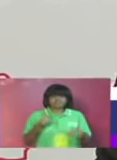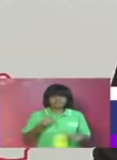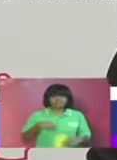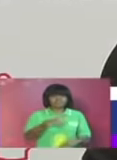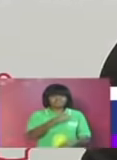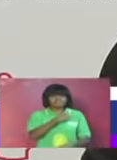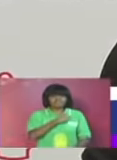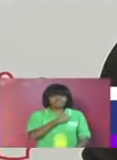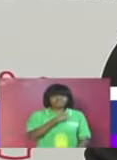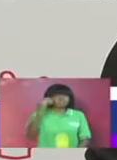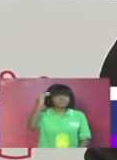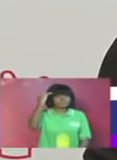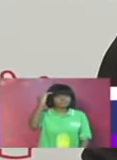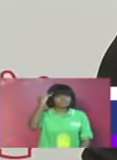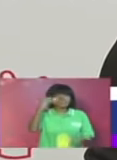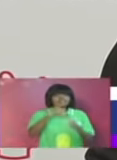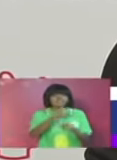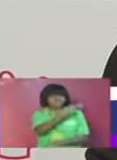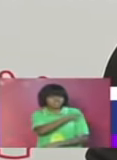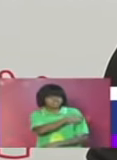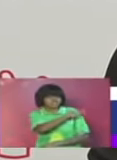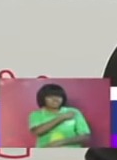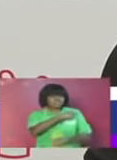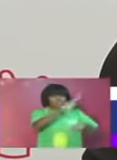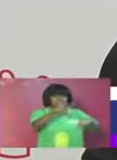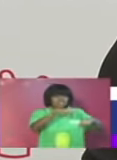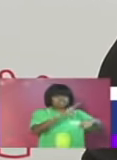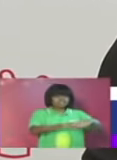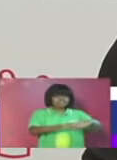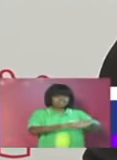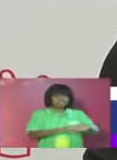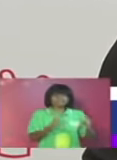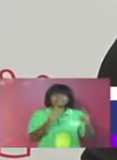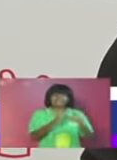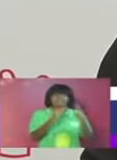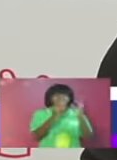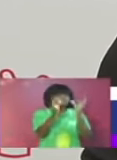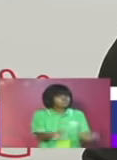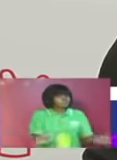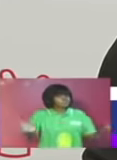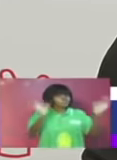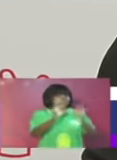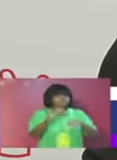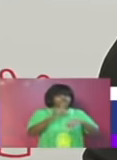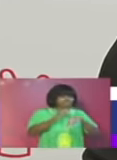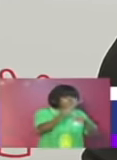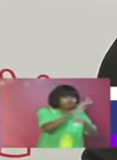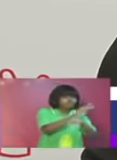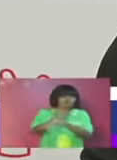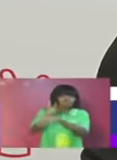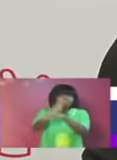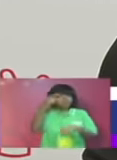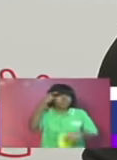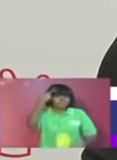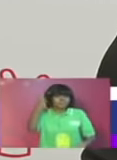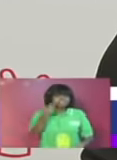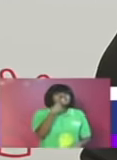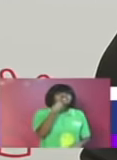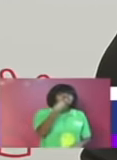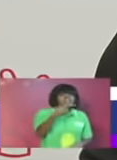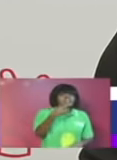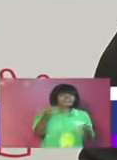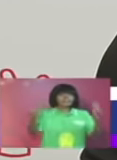health system is a very important indicator as it relates to COVID-19 management here in Trinidad and Tobago. And we go to